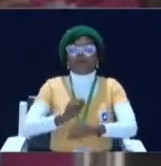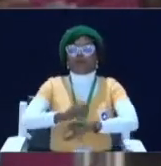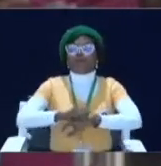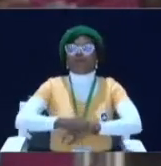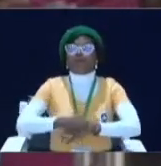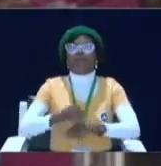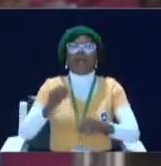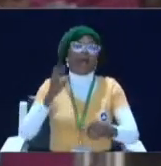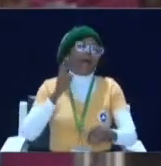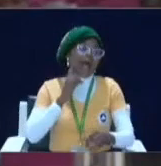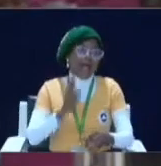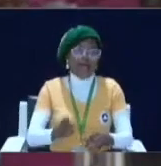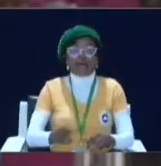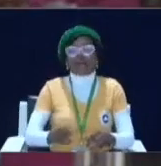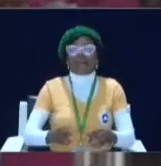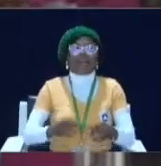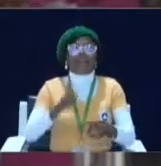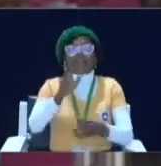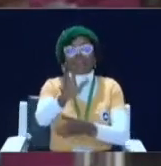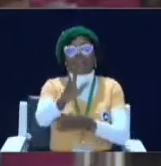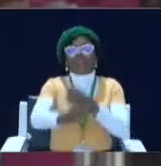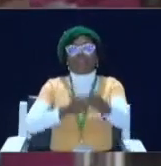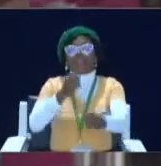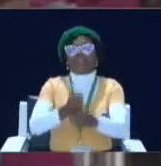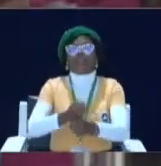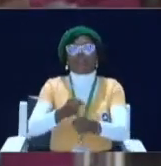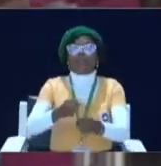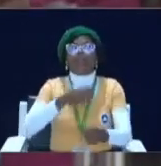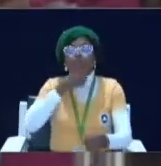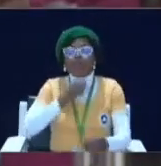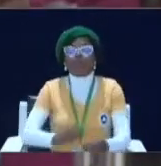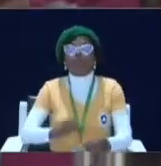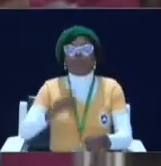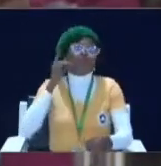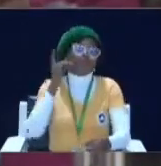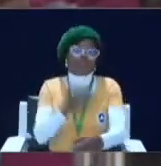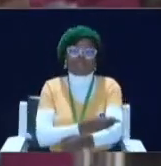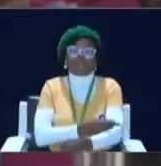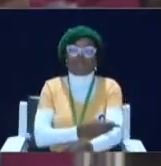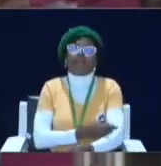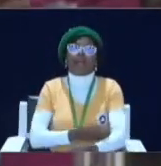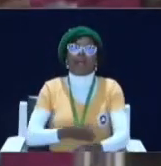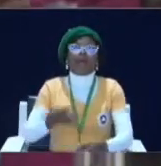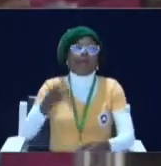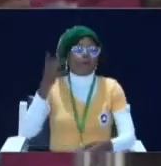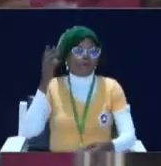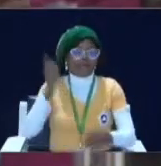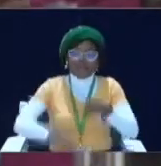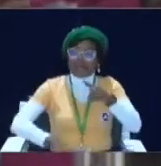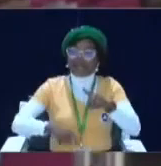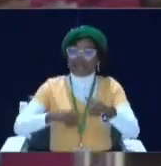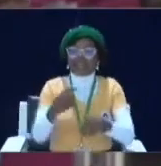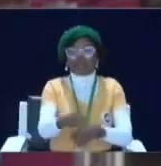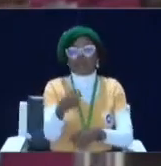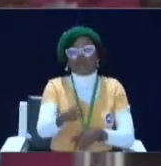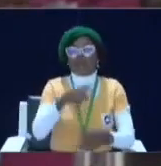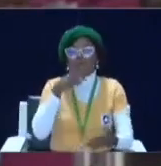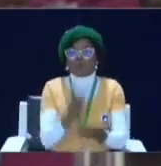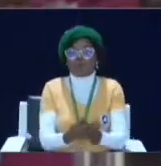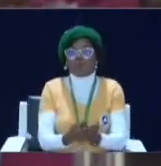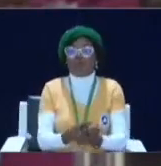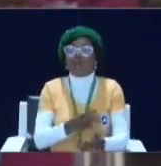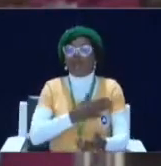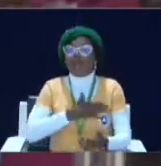three-year-old daughter was placed on blood pressure medication to help her urinate properly so the water does